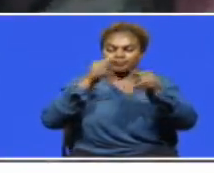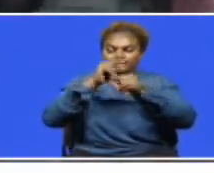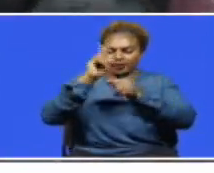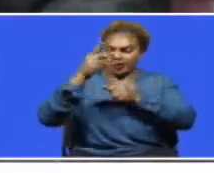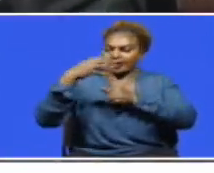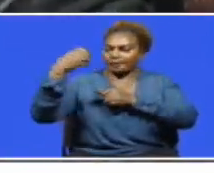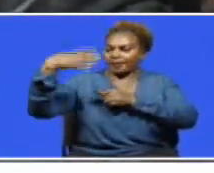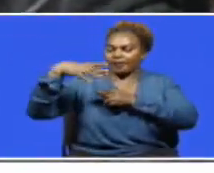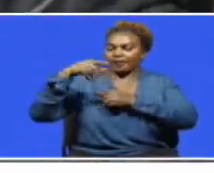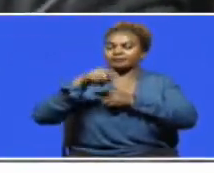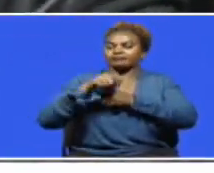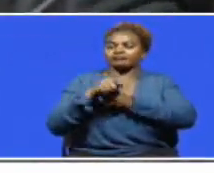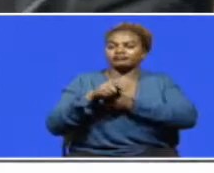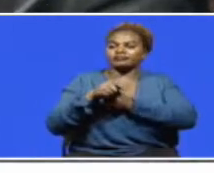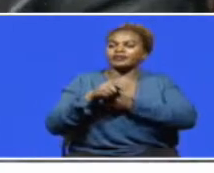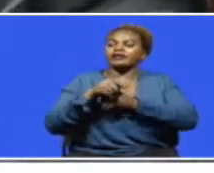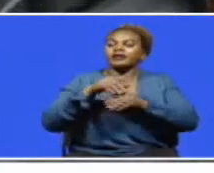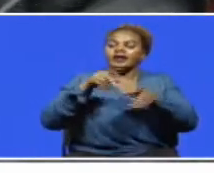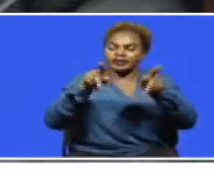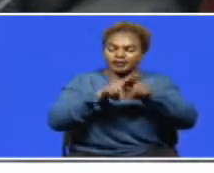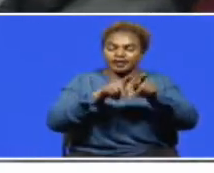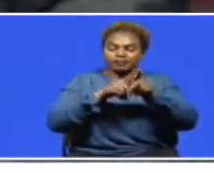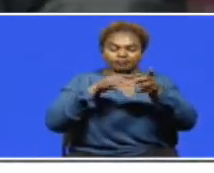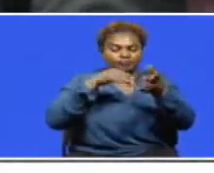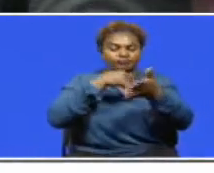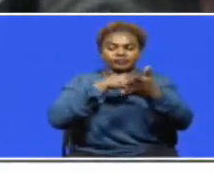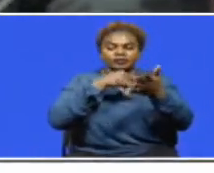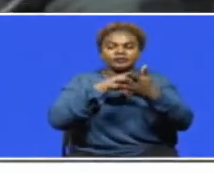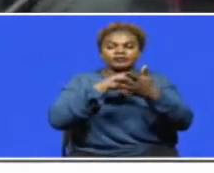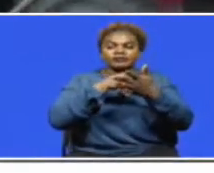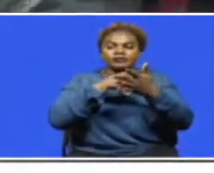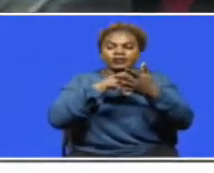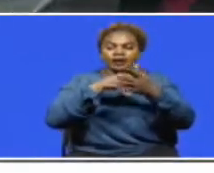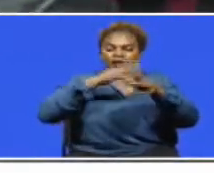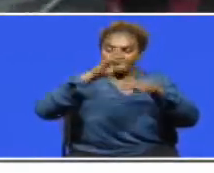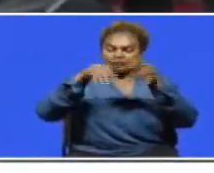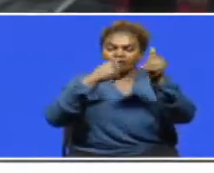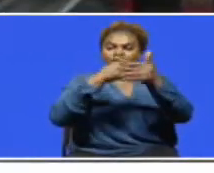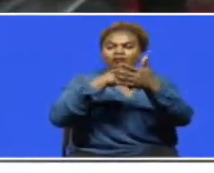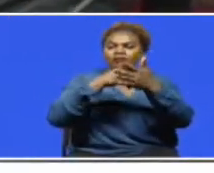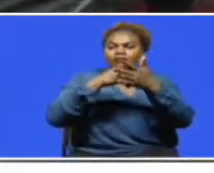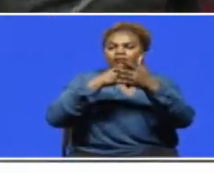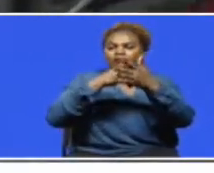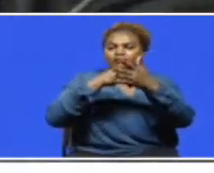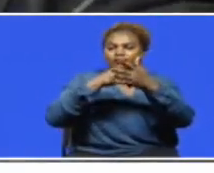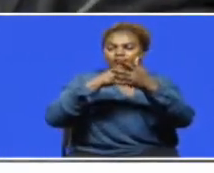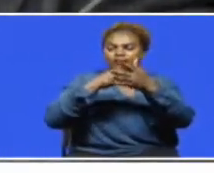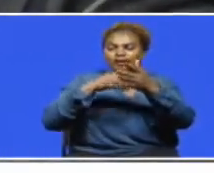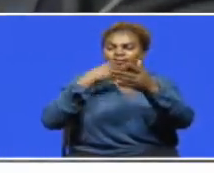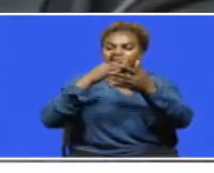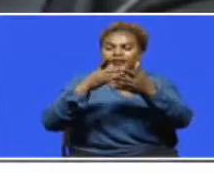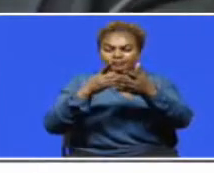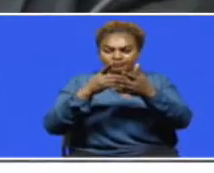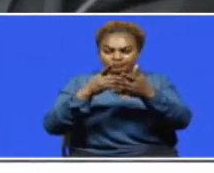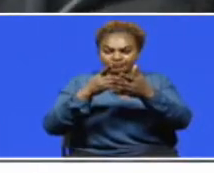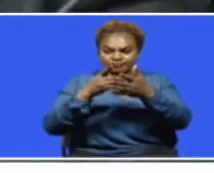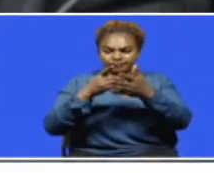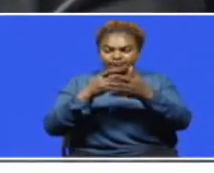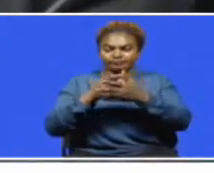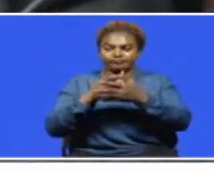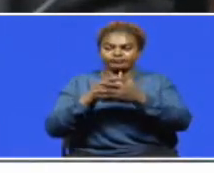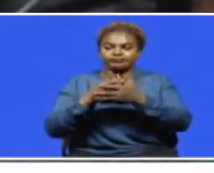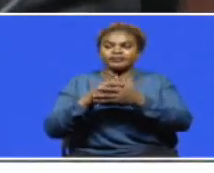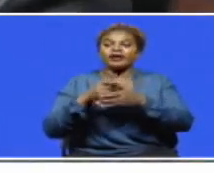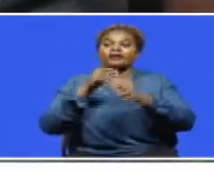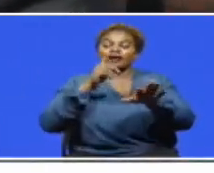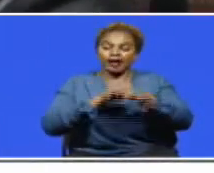Power. And that recouping, you recoup it over a 20-year period. That's why you are saying.